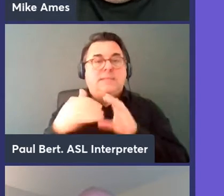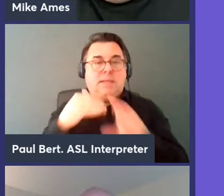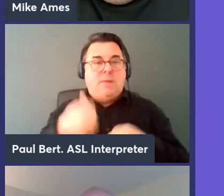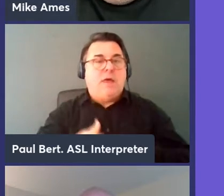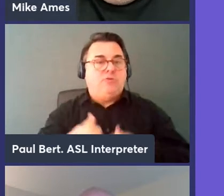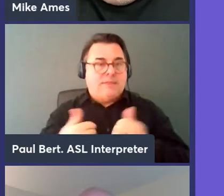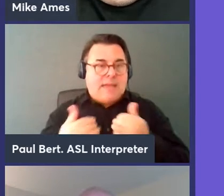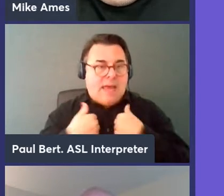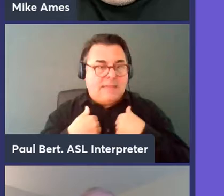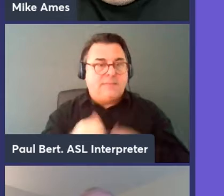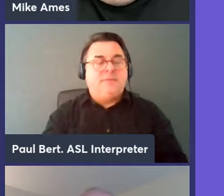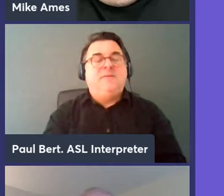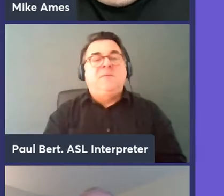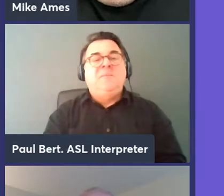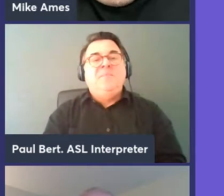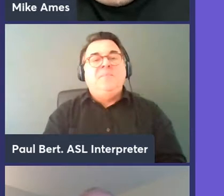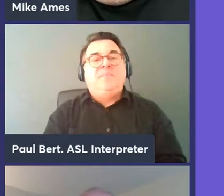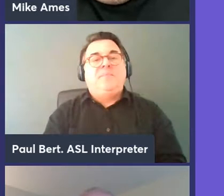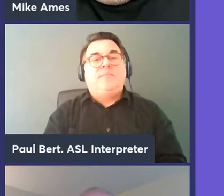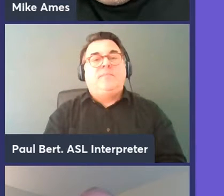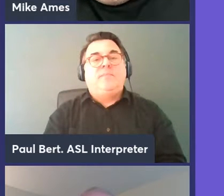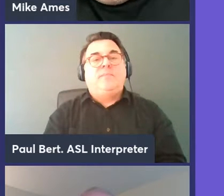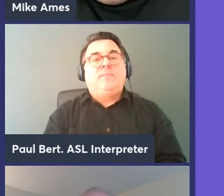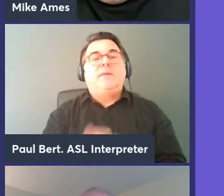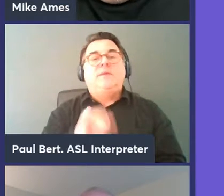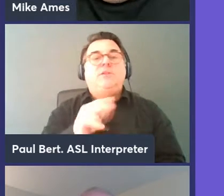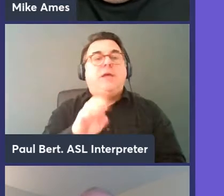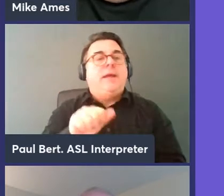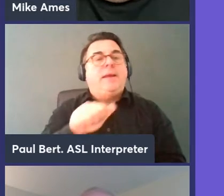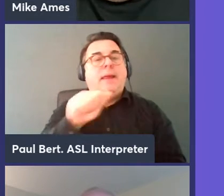address, Mhm. Jane at